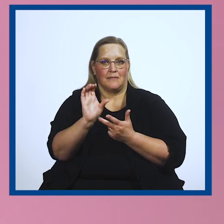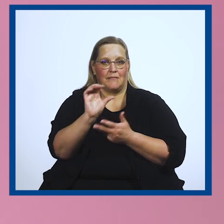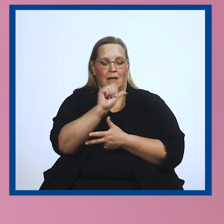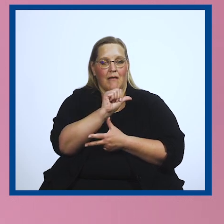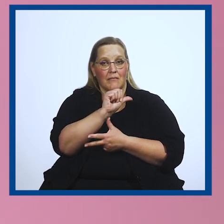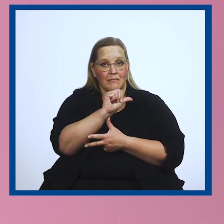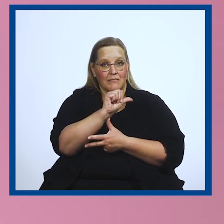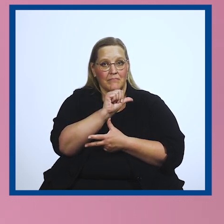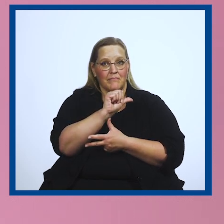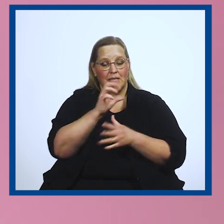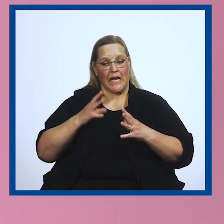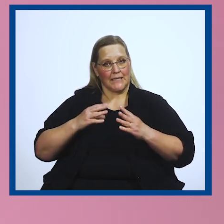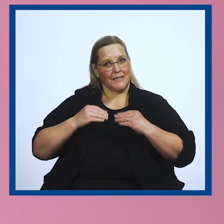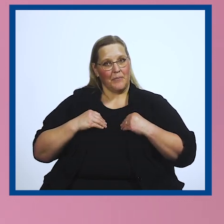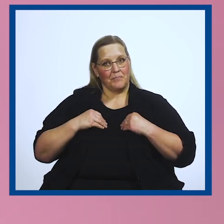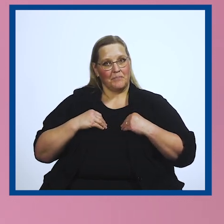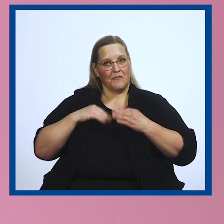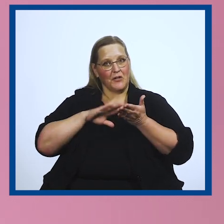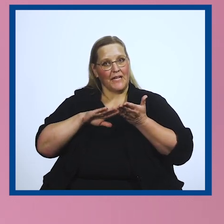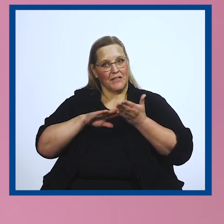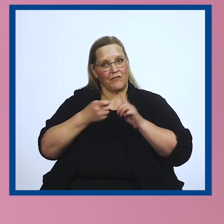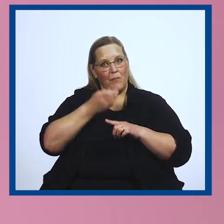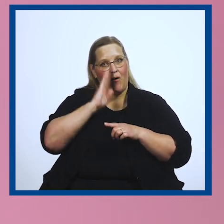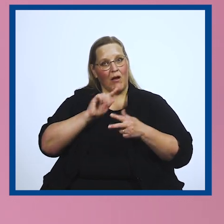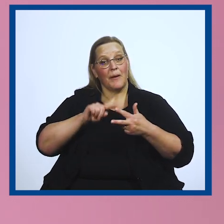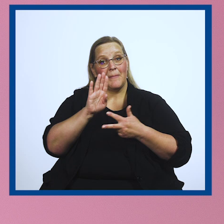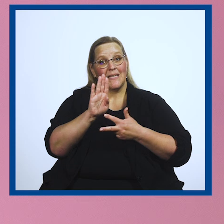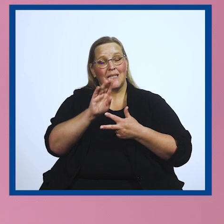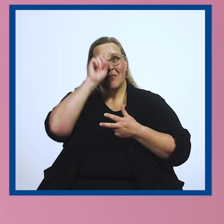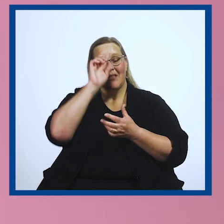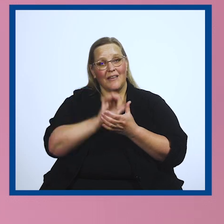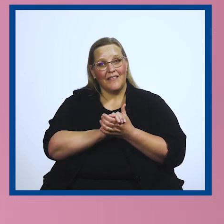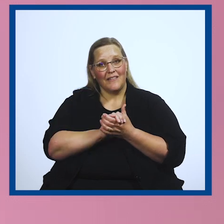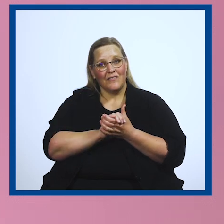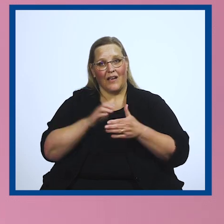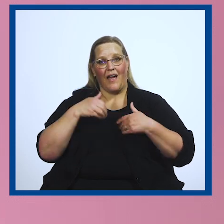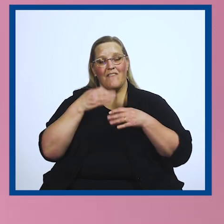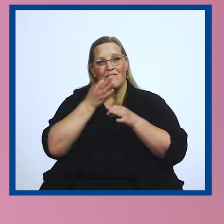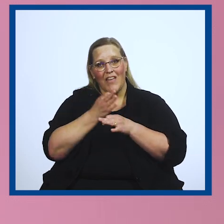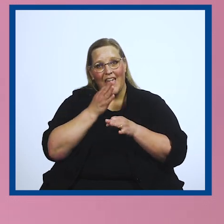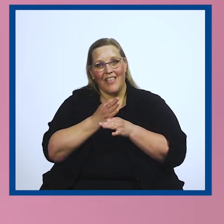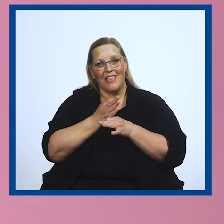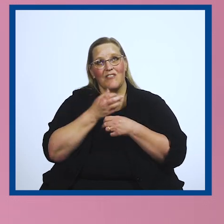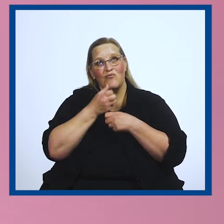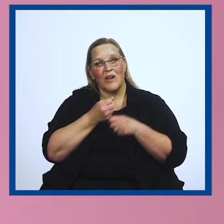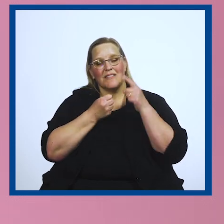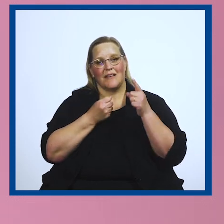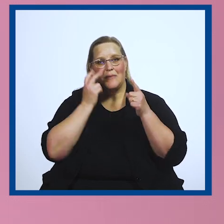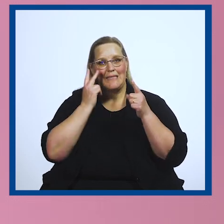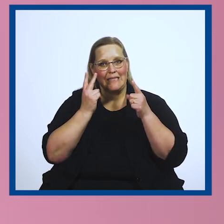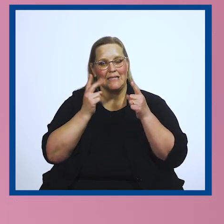A, accept his forgiveness. B, believe and have faith in him, trust him. And